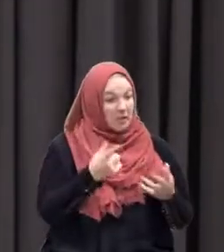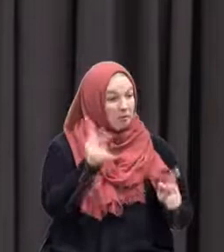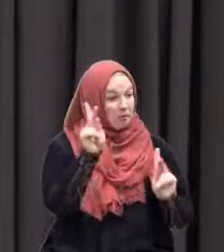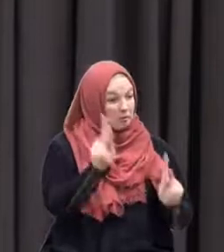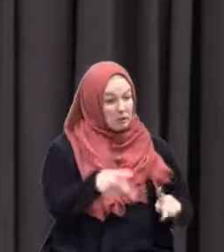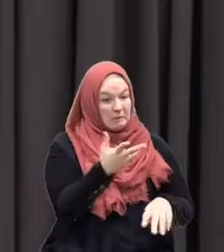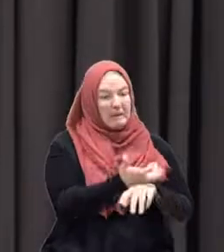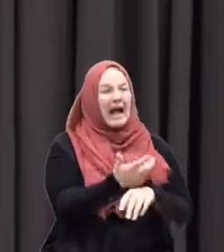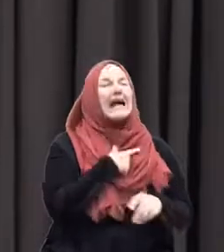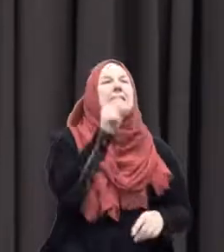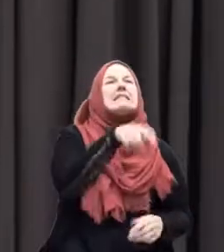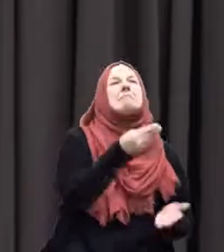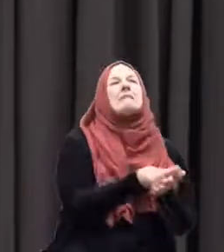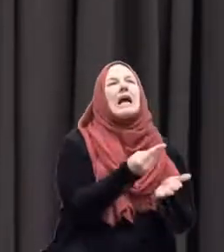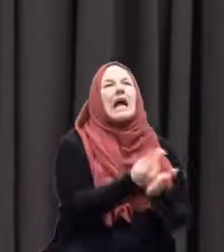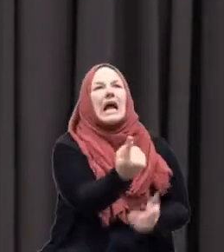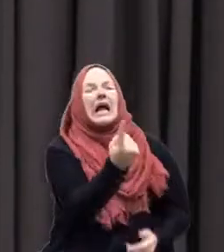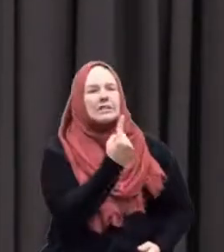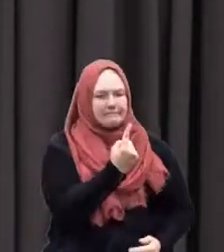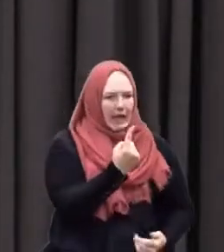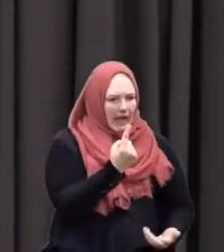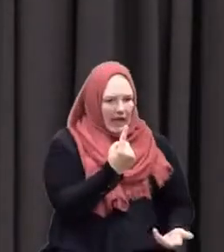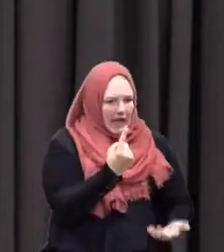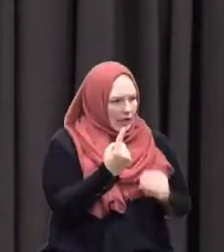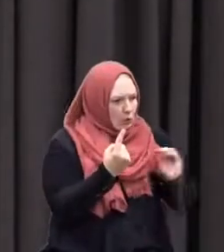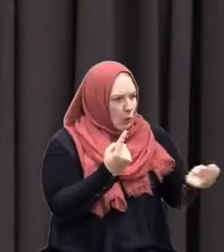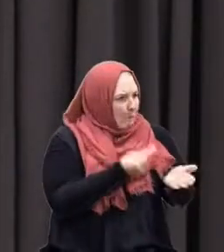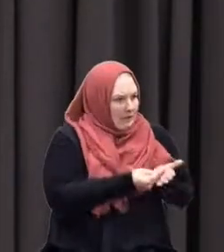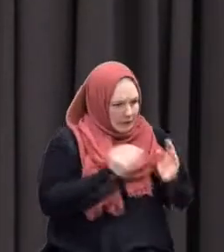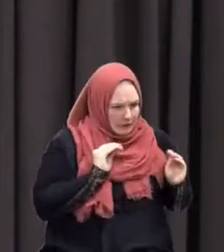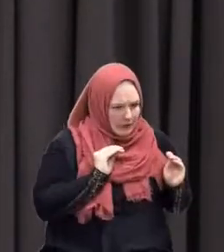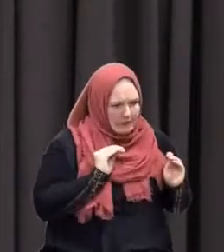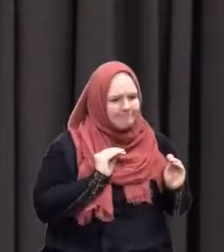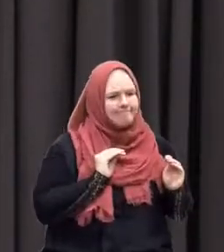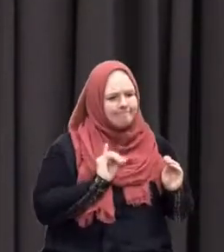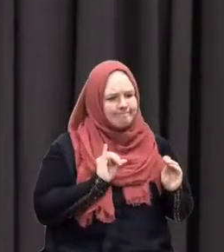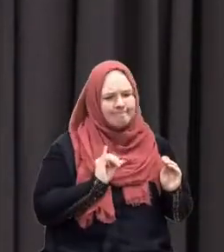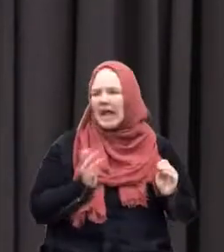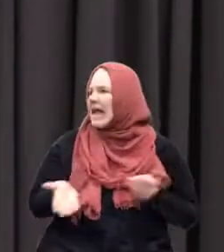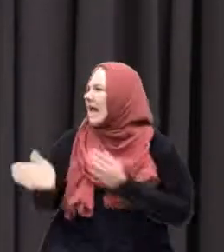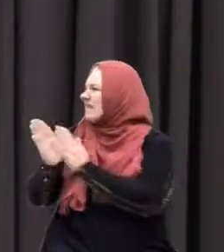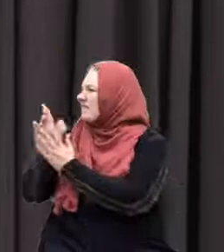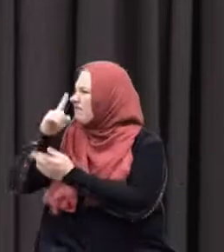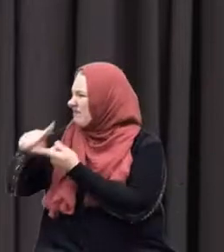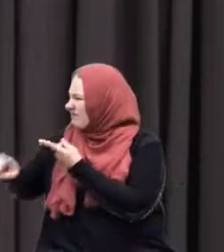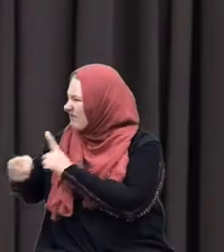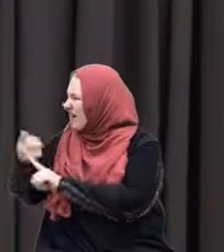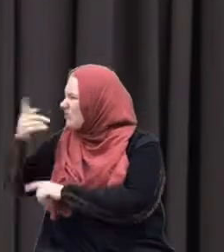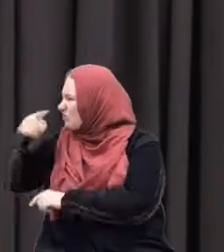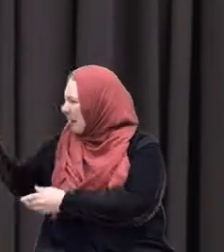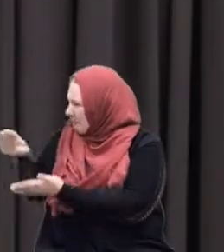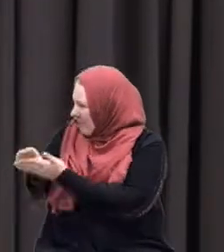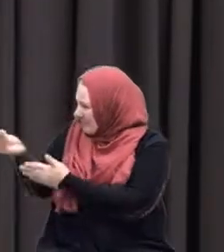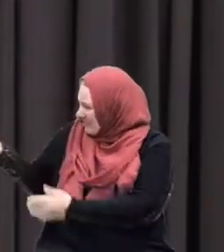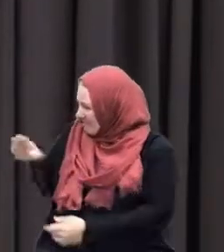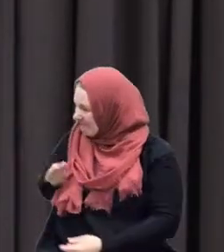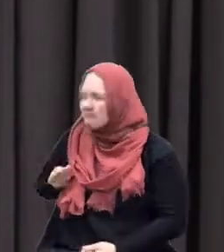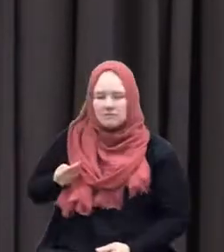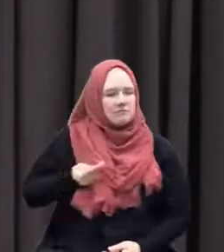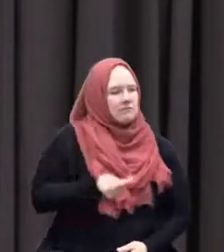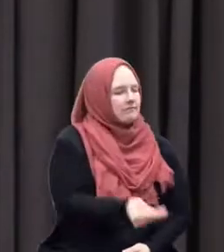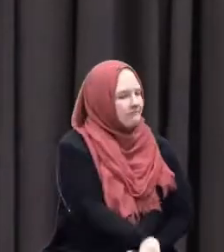giving. He was never afraid to give. He was never afraid to stand.